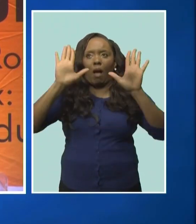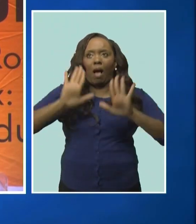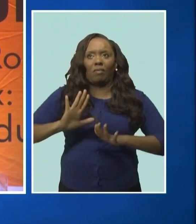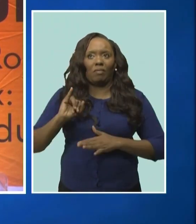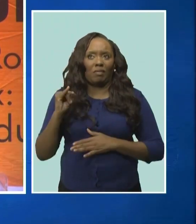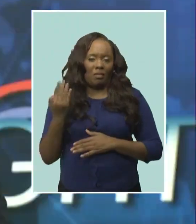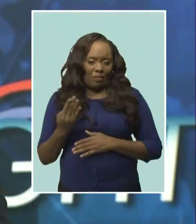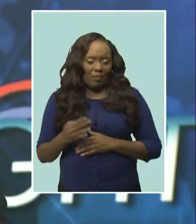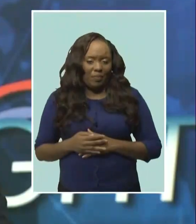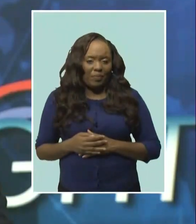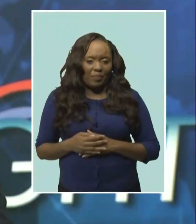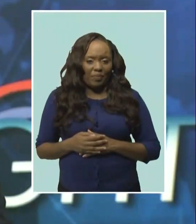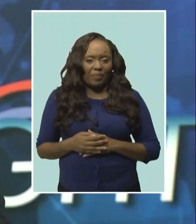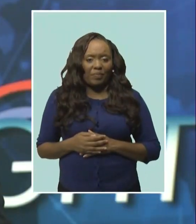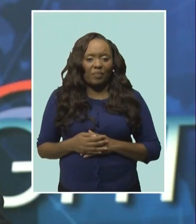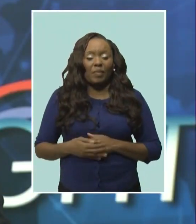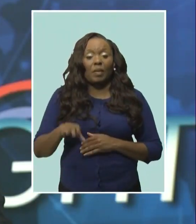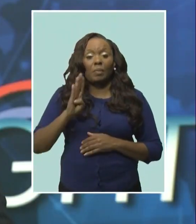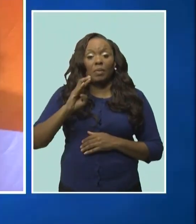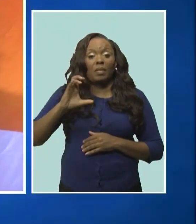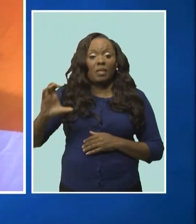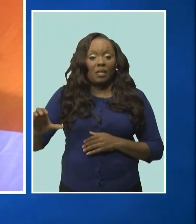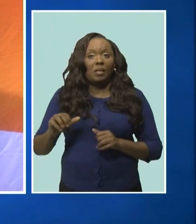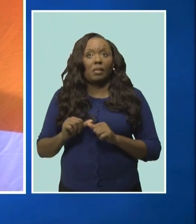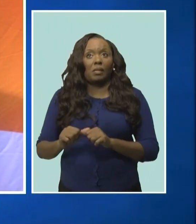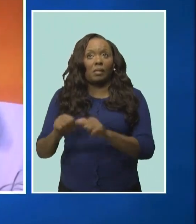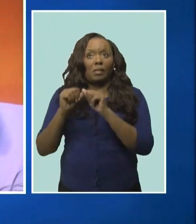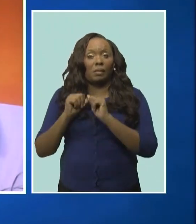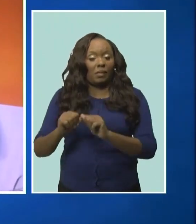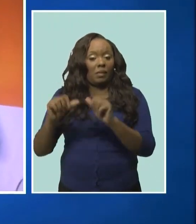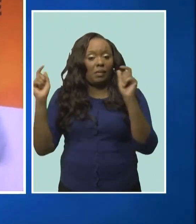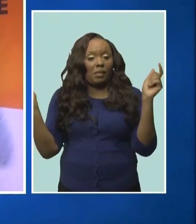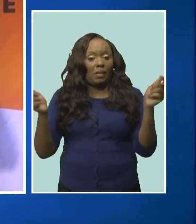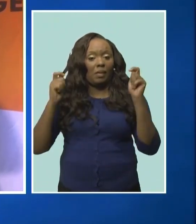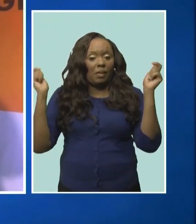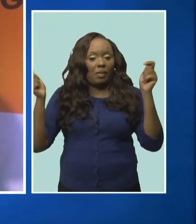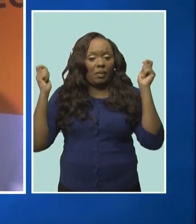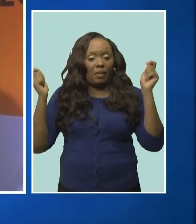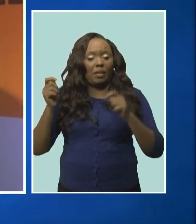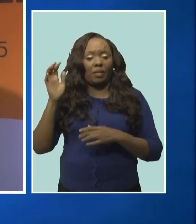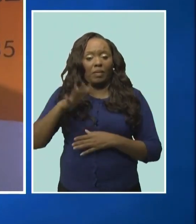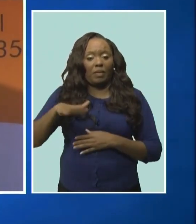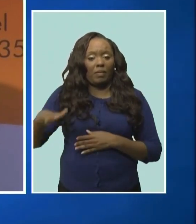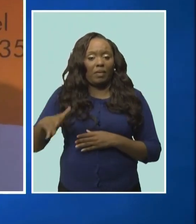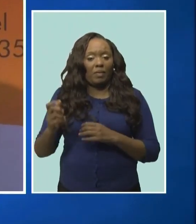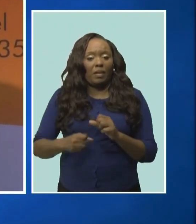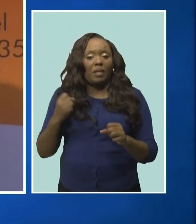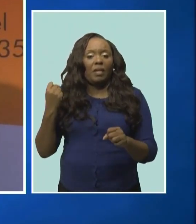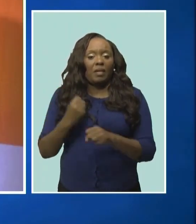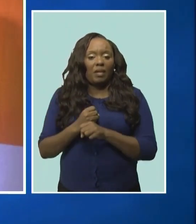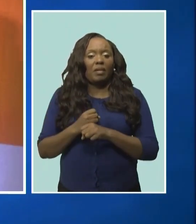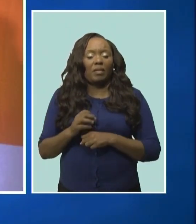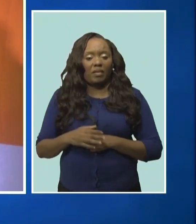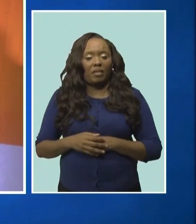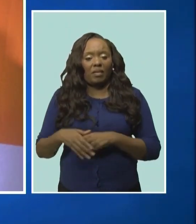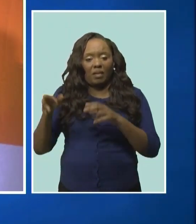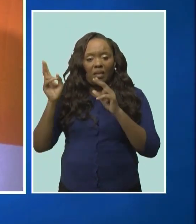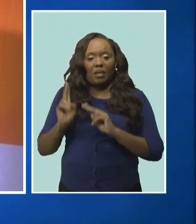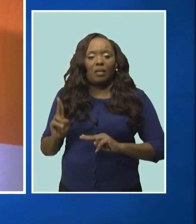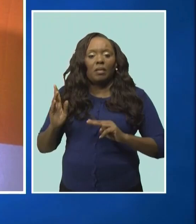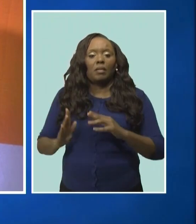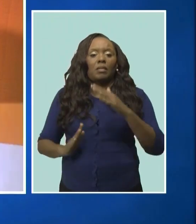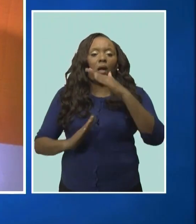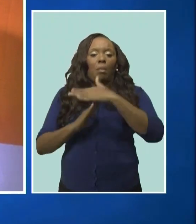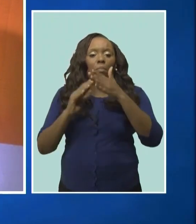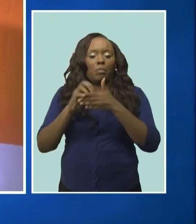job. The BCC, meanwhile, as it continues celebrations commemorating 55 years of existence,